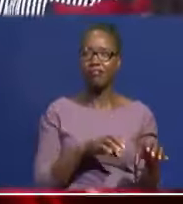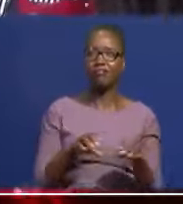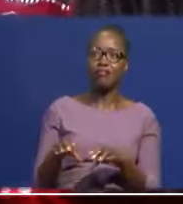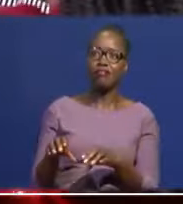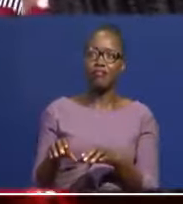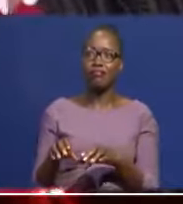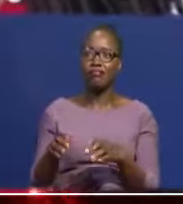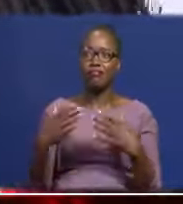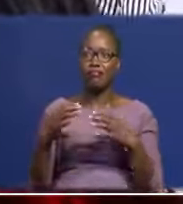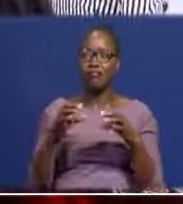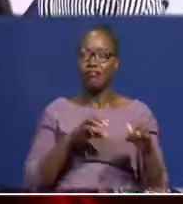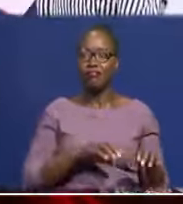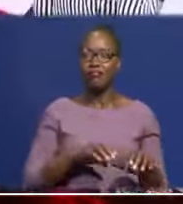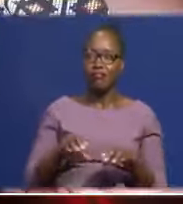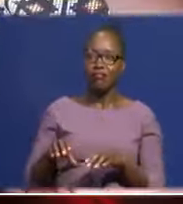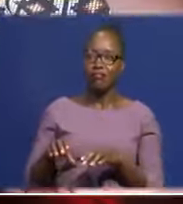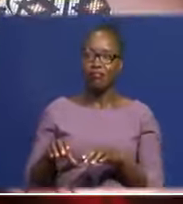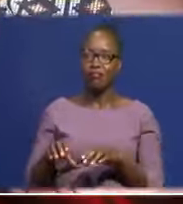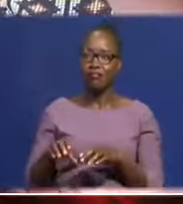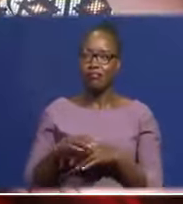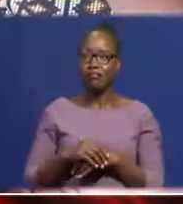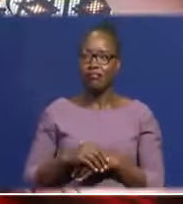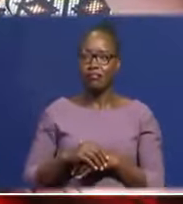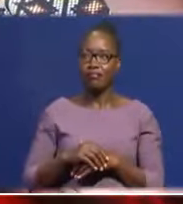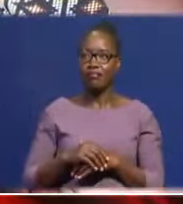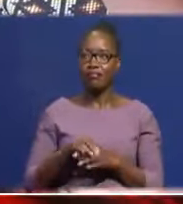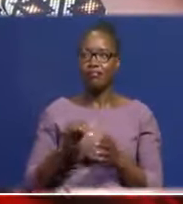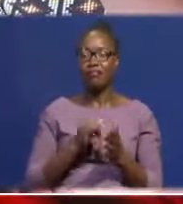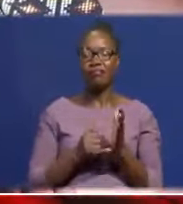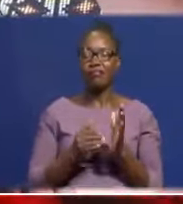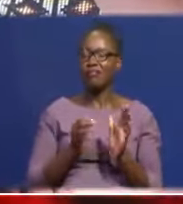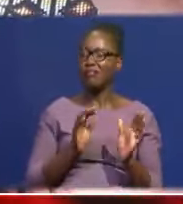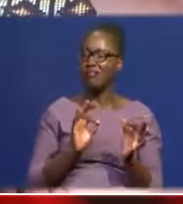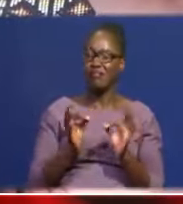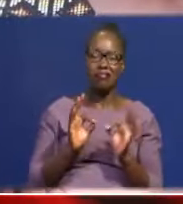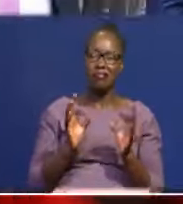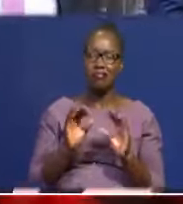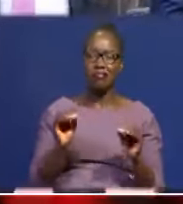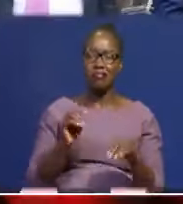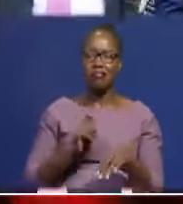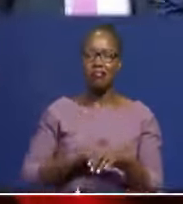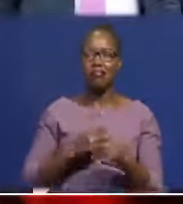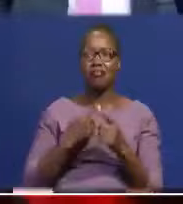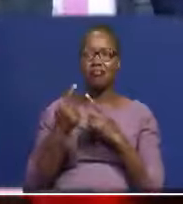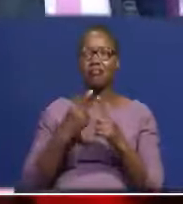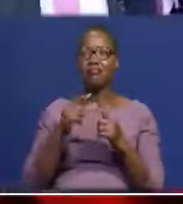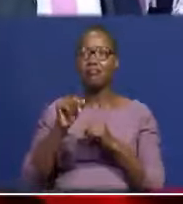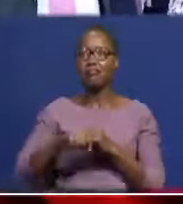People are suffering, and it is just not fair while we can talk.